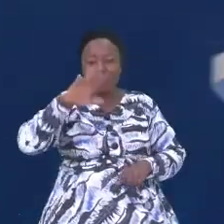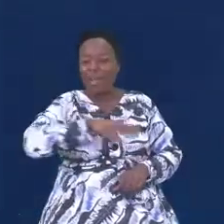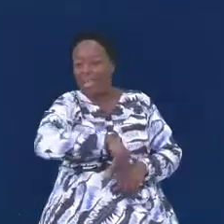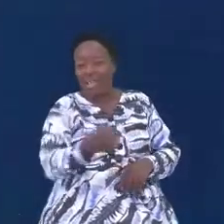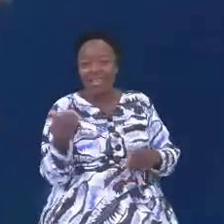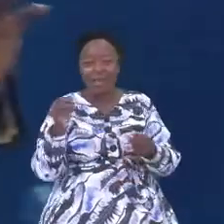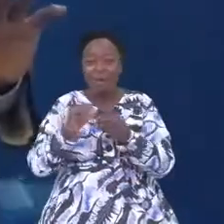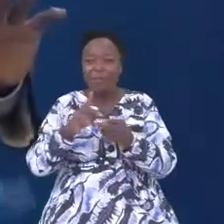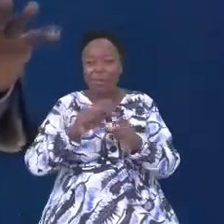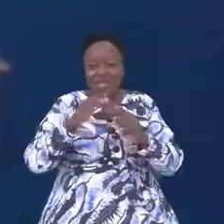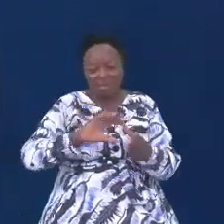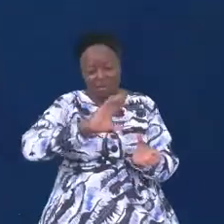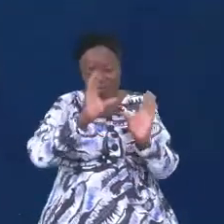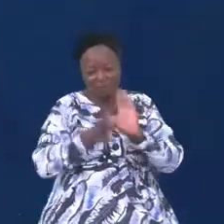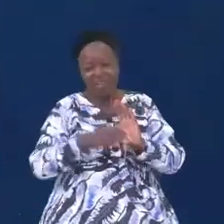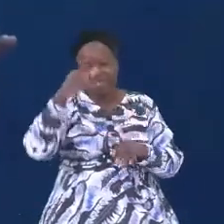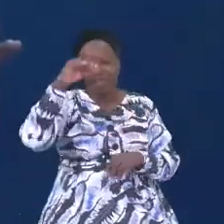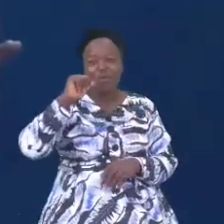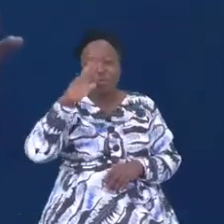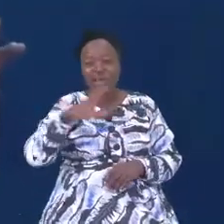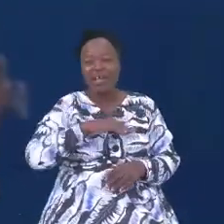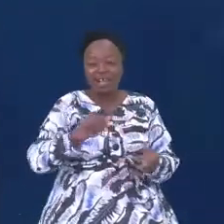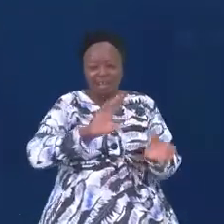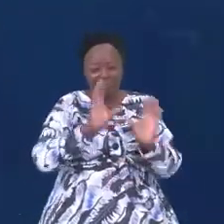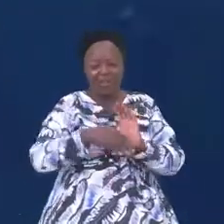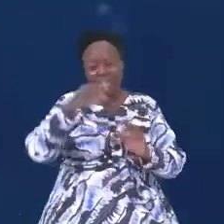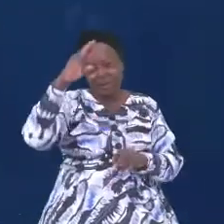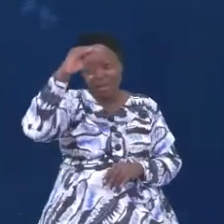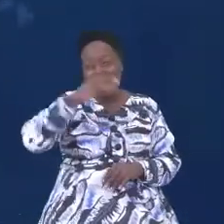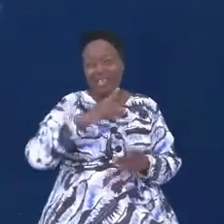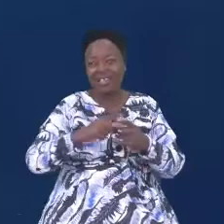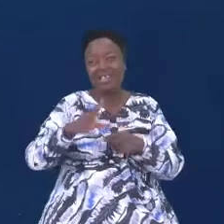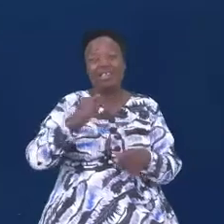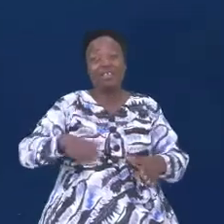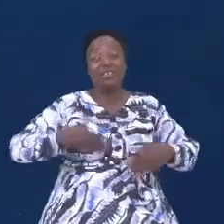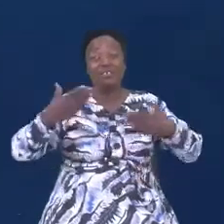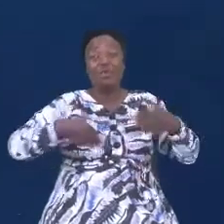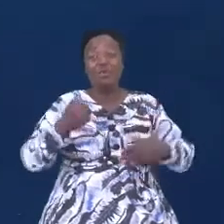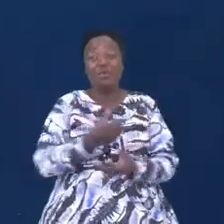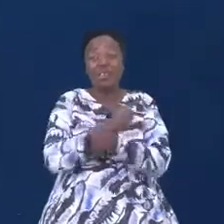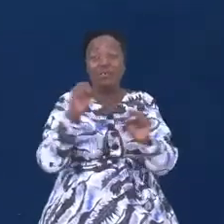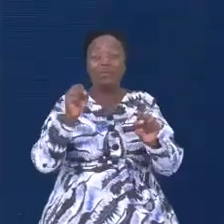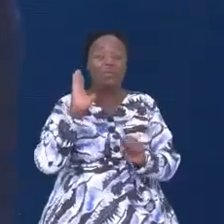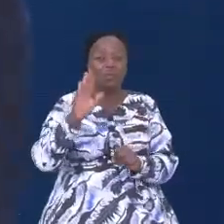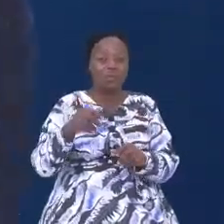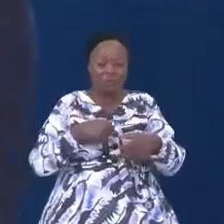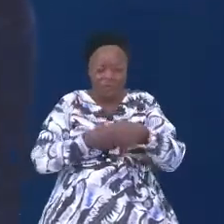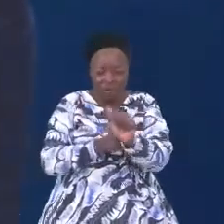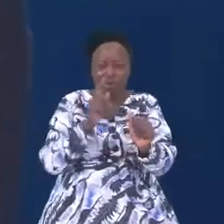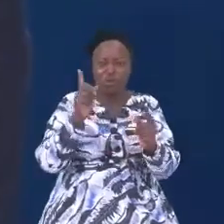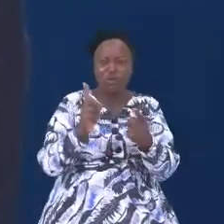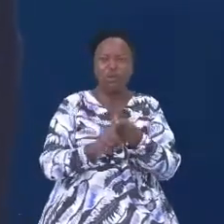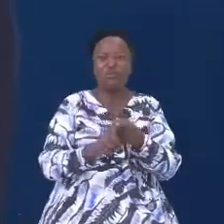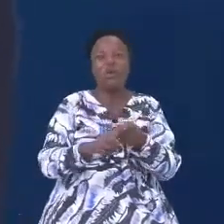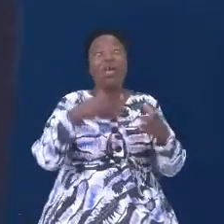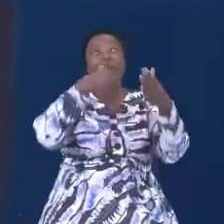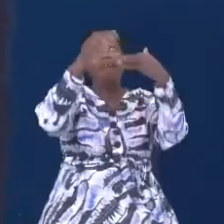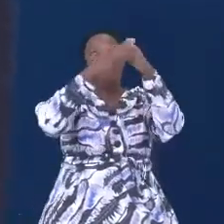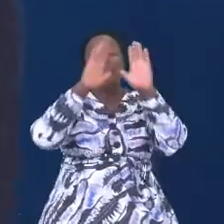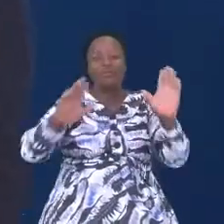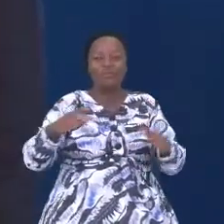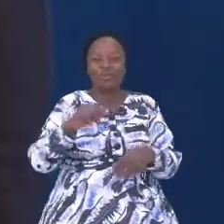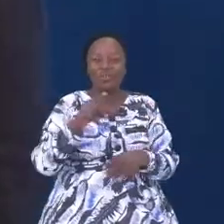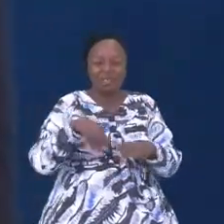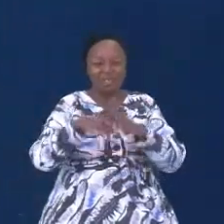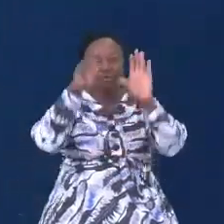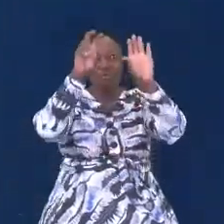are a converted man, a converted woman, and the joy of salvation will follow you to heaven, to the throne